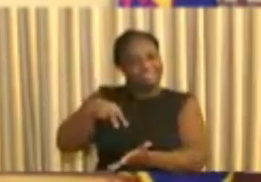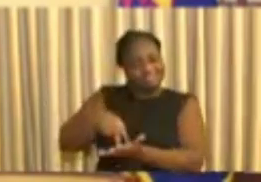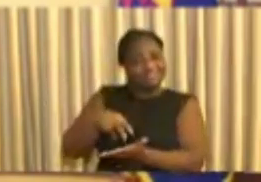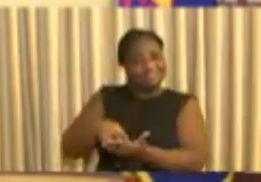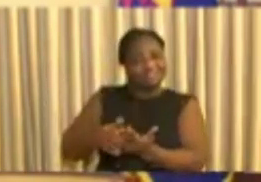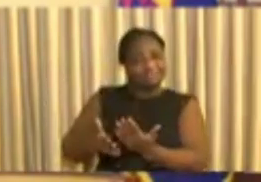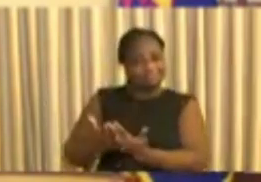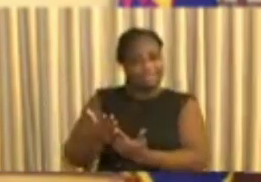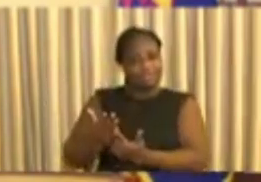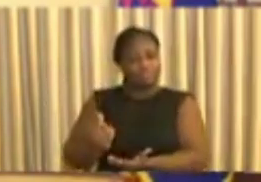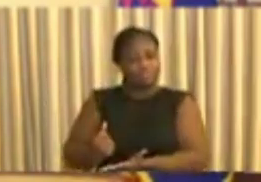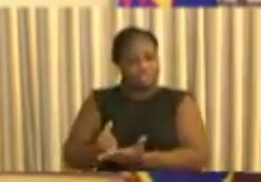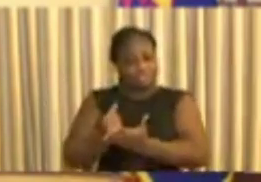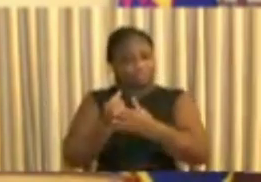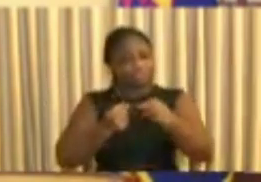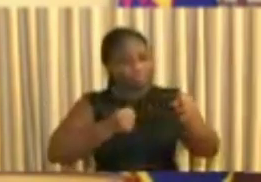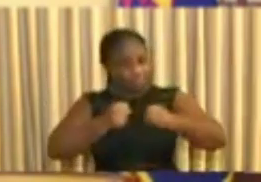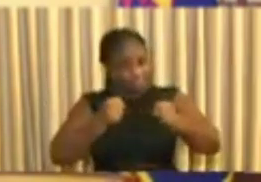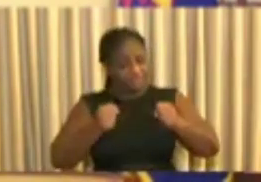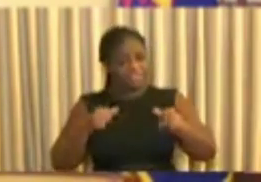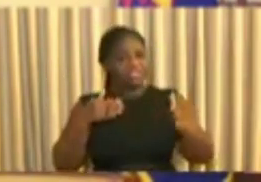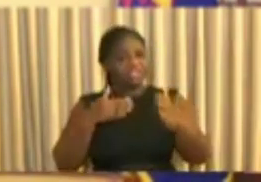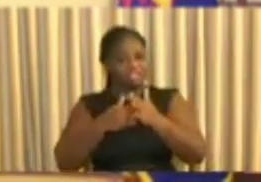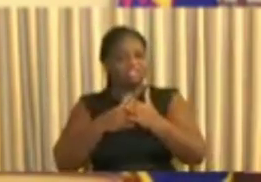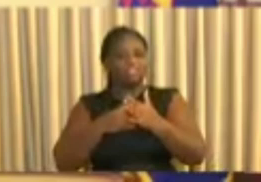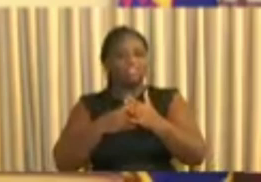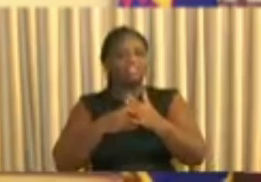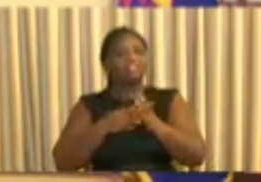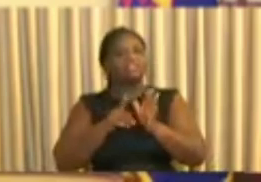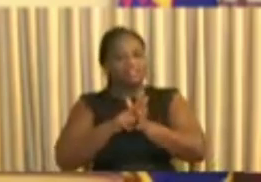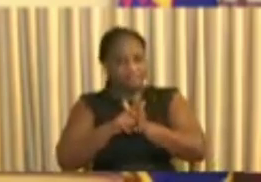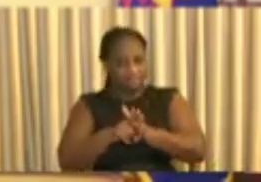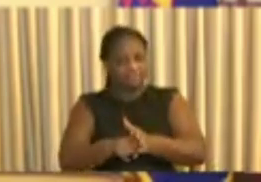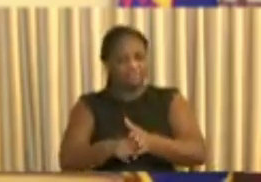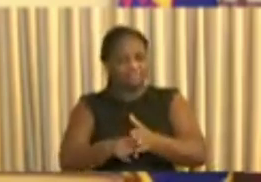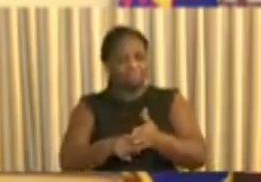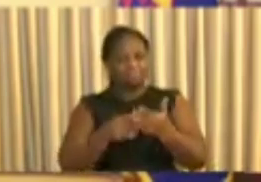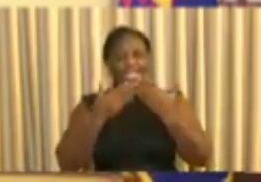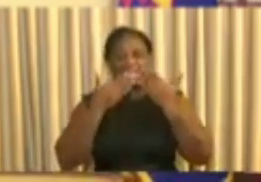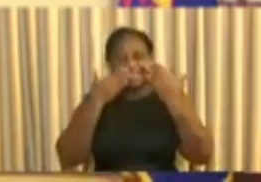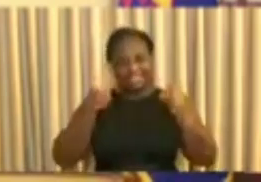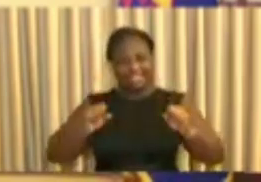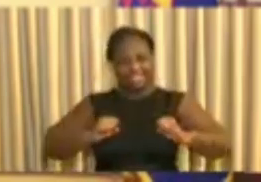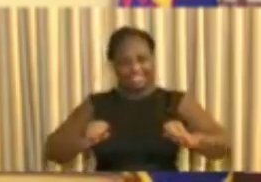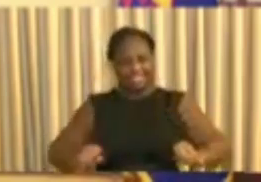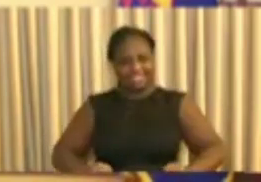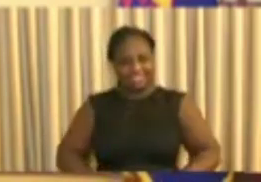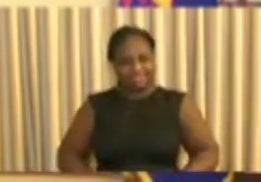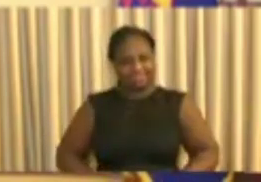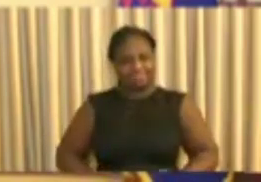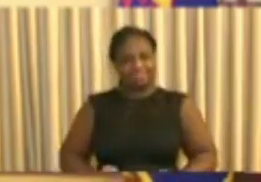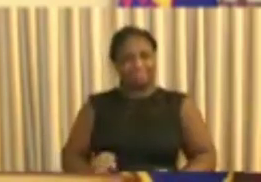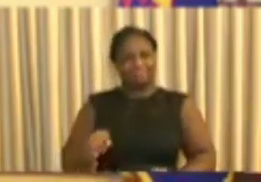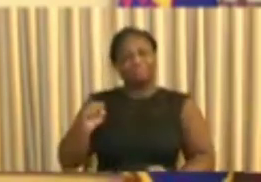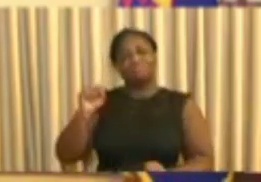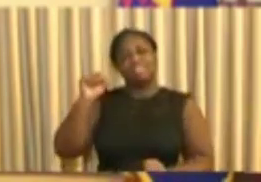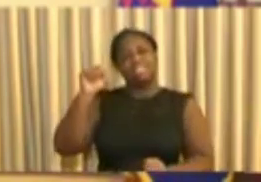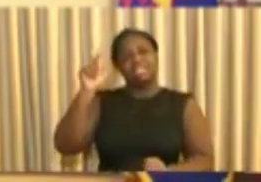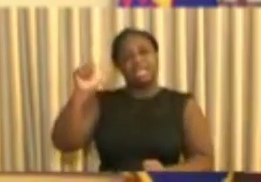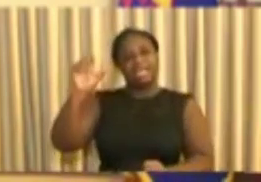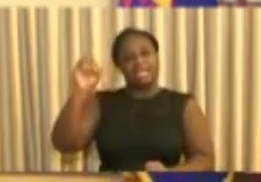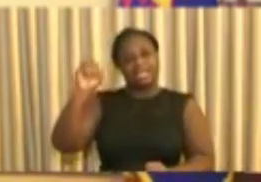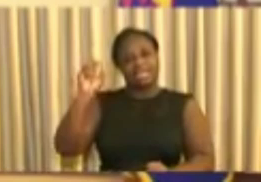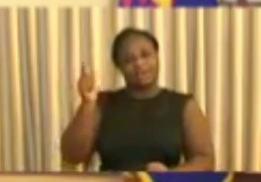standby to aid in the fight against the virus. I thank staff of the University of Ghana's Noguchi